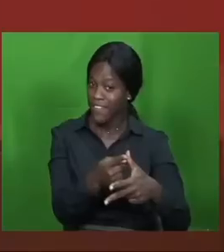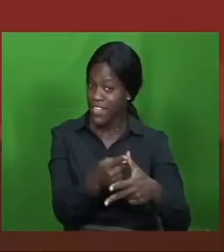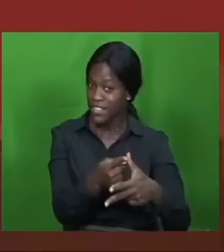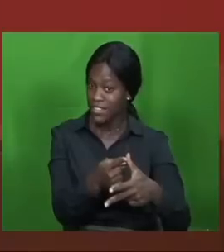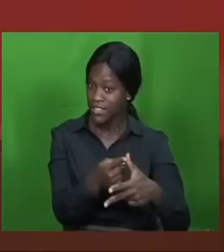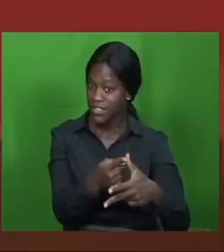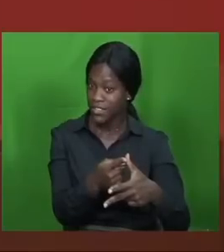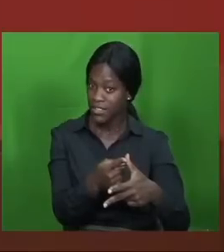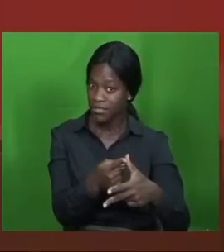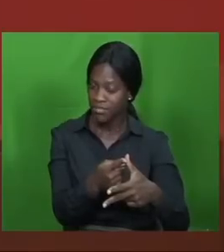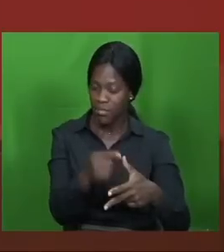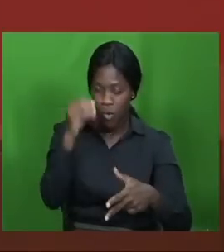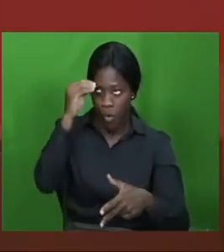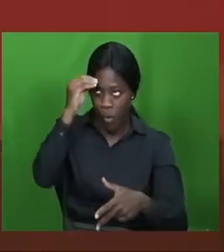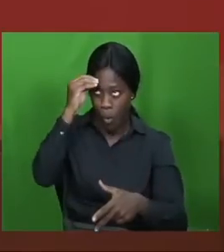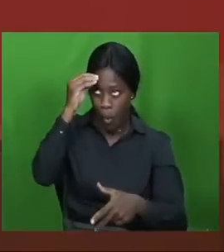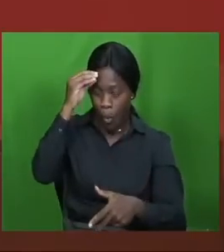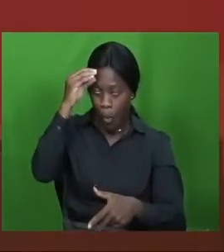It's knowledge,